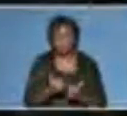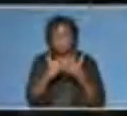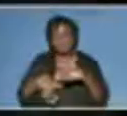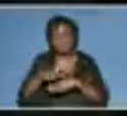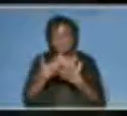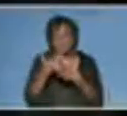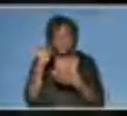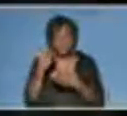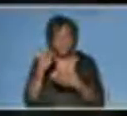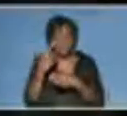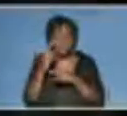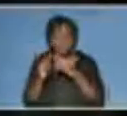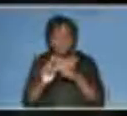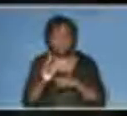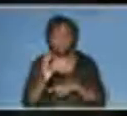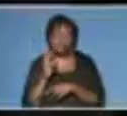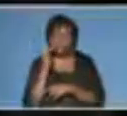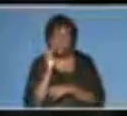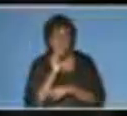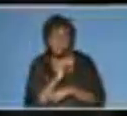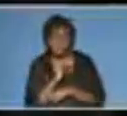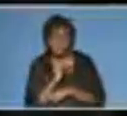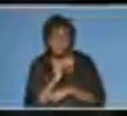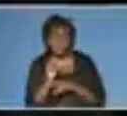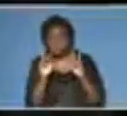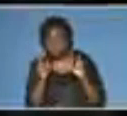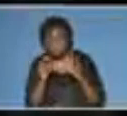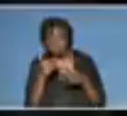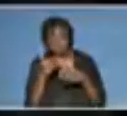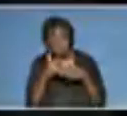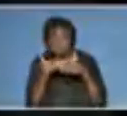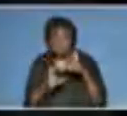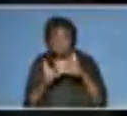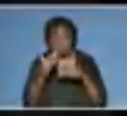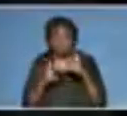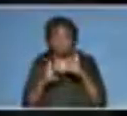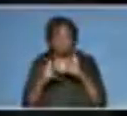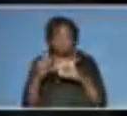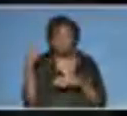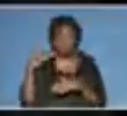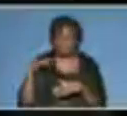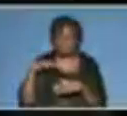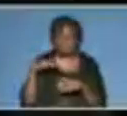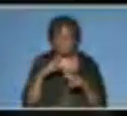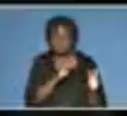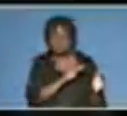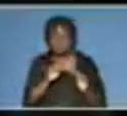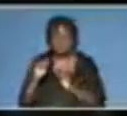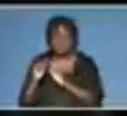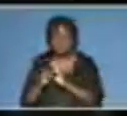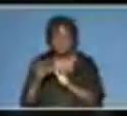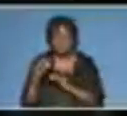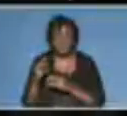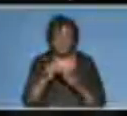at the corporation where we've seen what I would say less than beneficial movement of management employees,